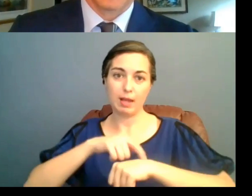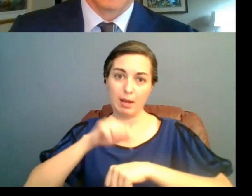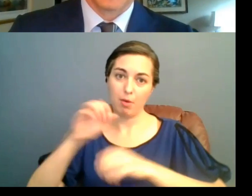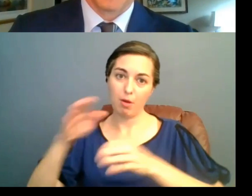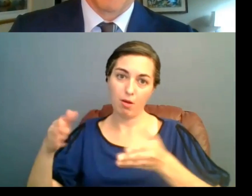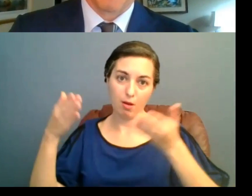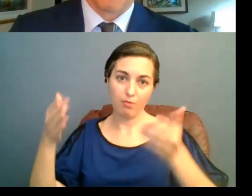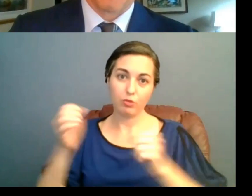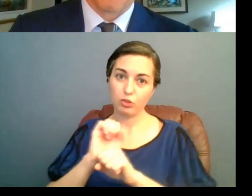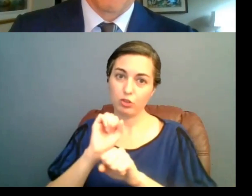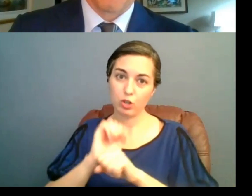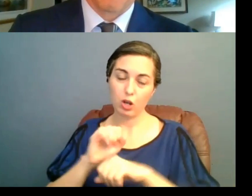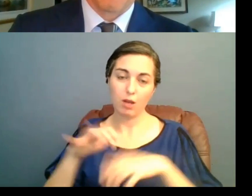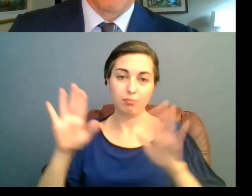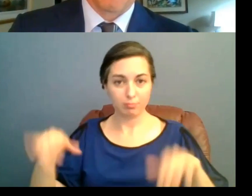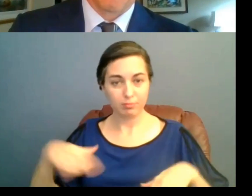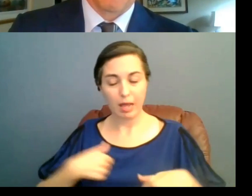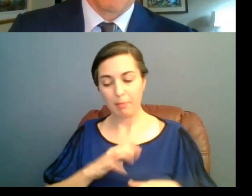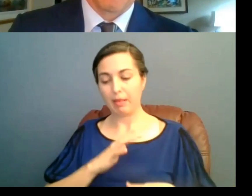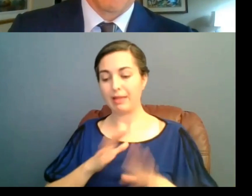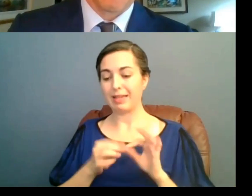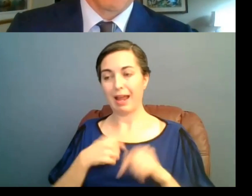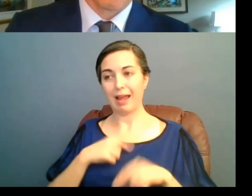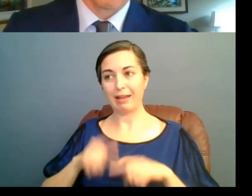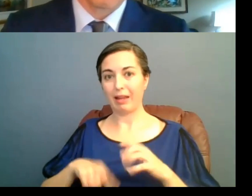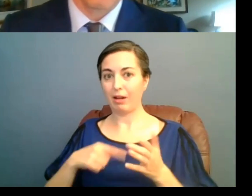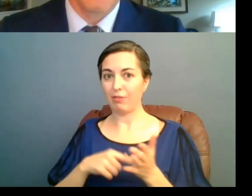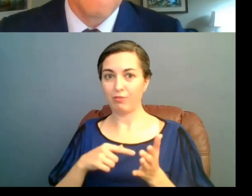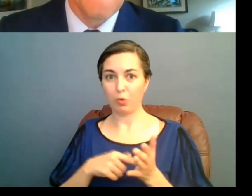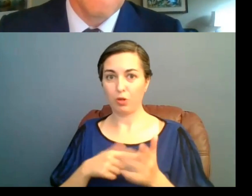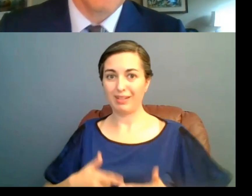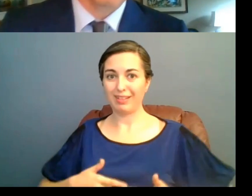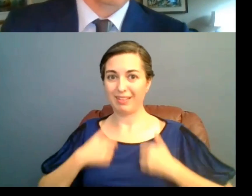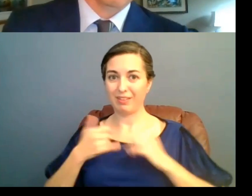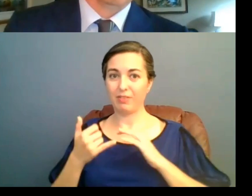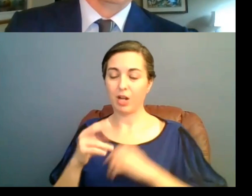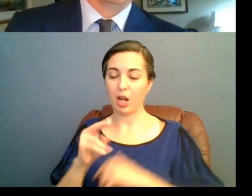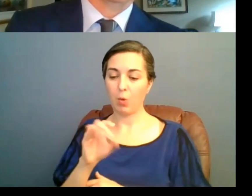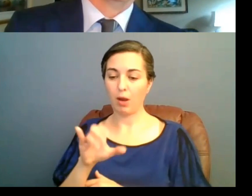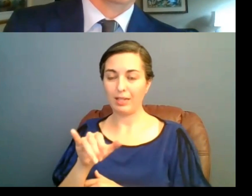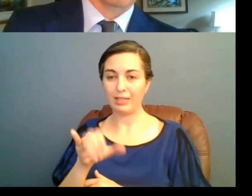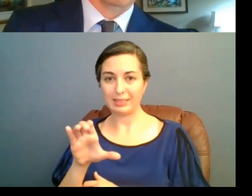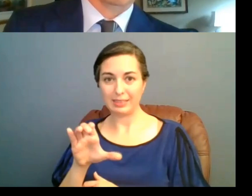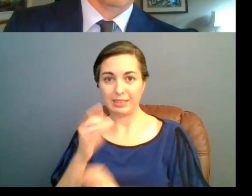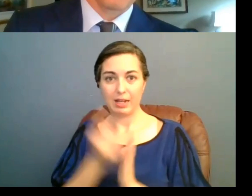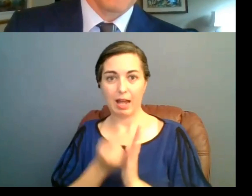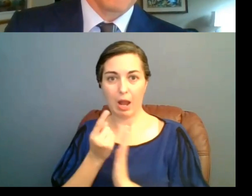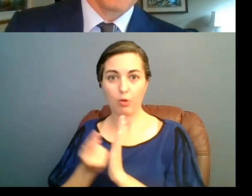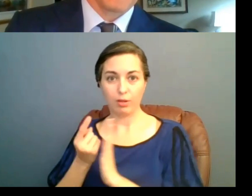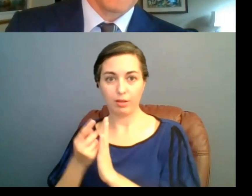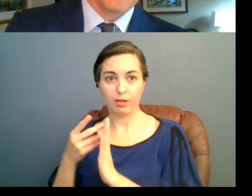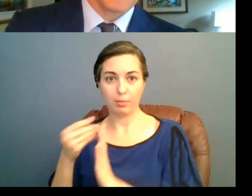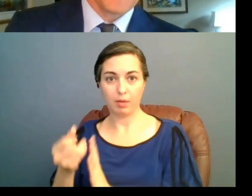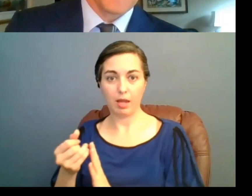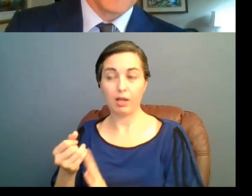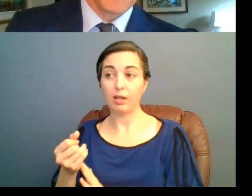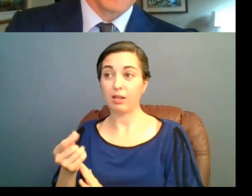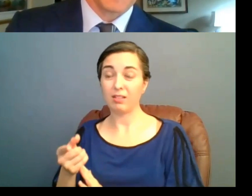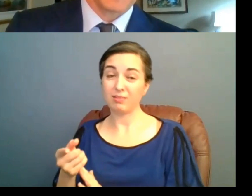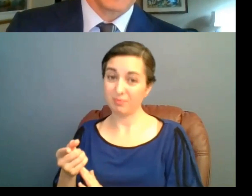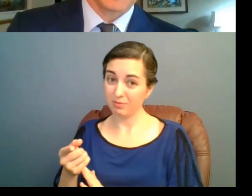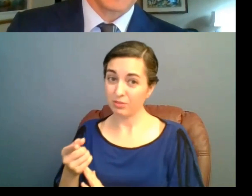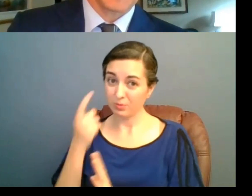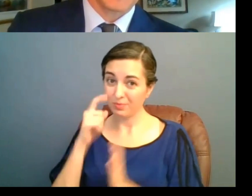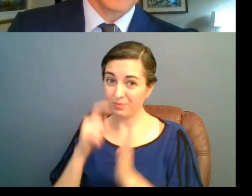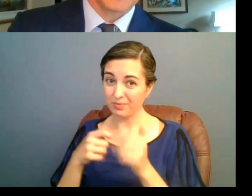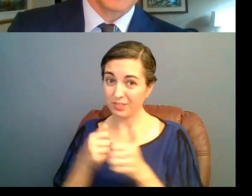offer. So I politely said I cannot afford to live in New York City on an hourly wage, which you'll find that's a challenge